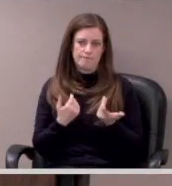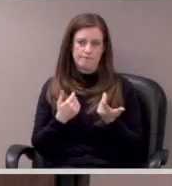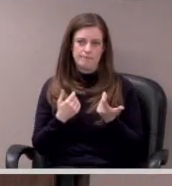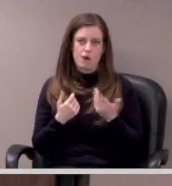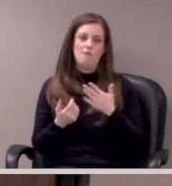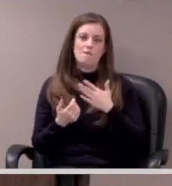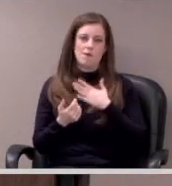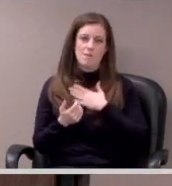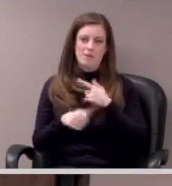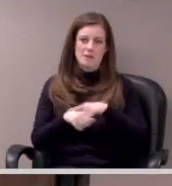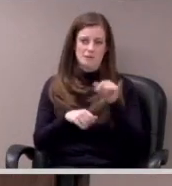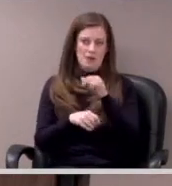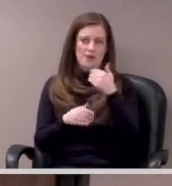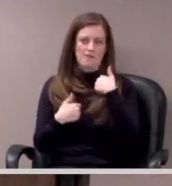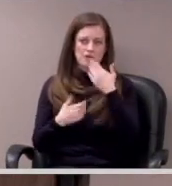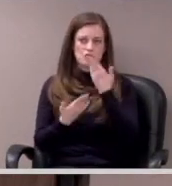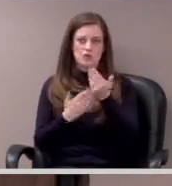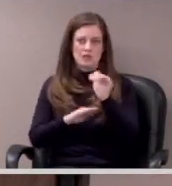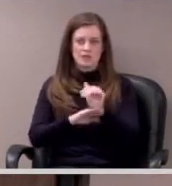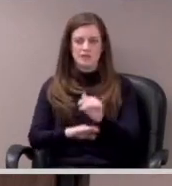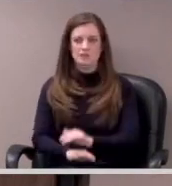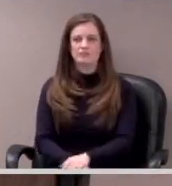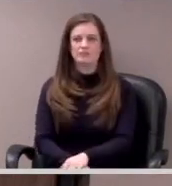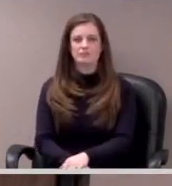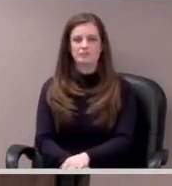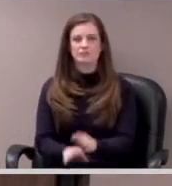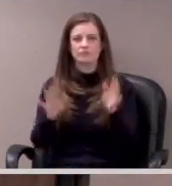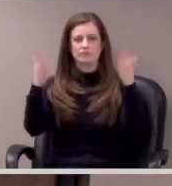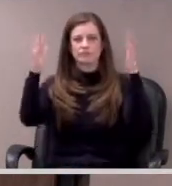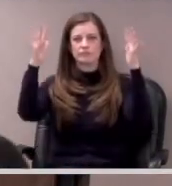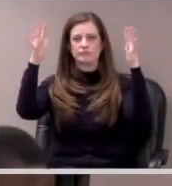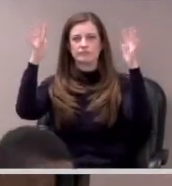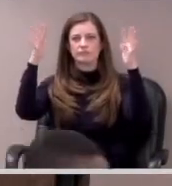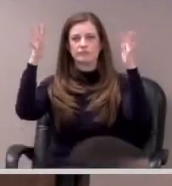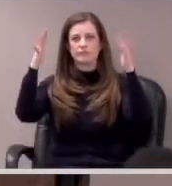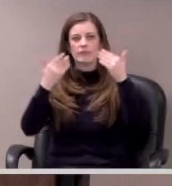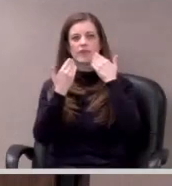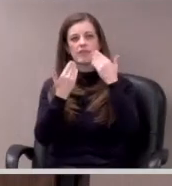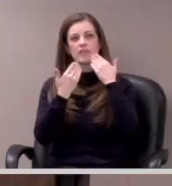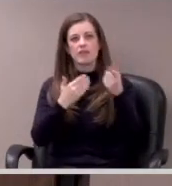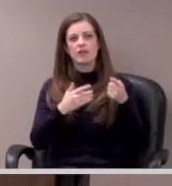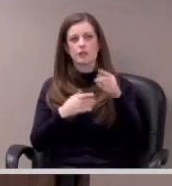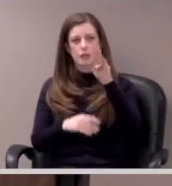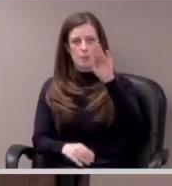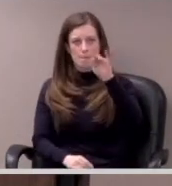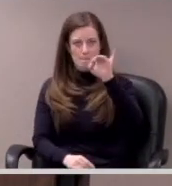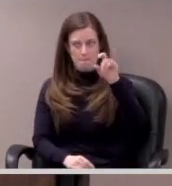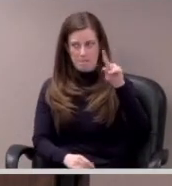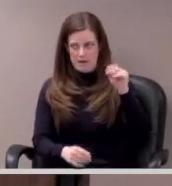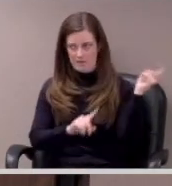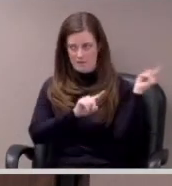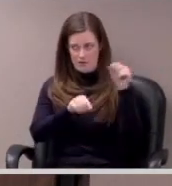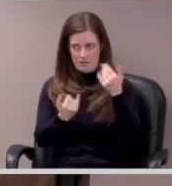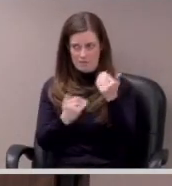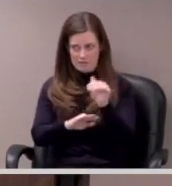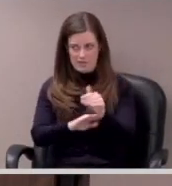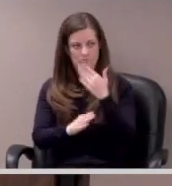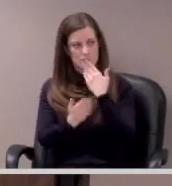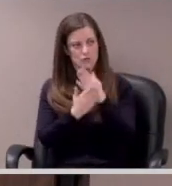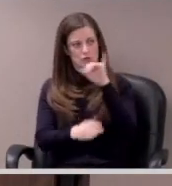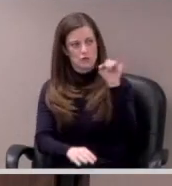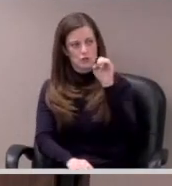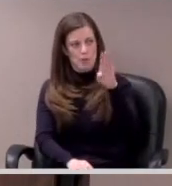for my time. Have a good evening. Thank you, Braden, for being here this evening. Good